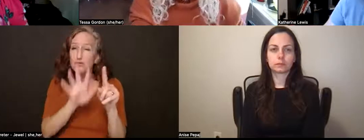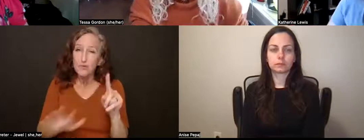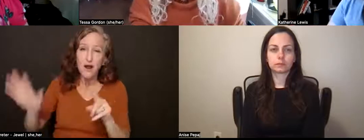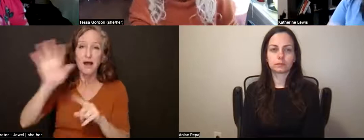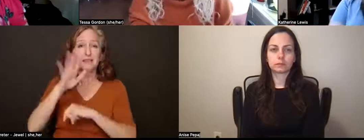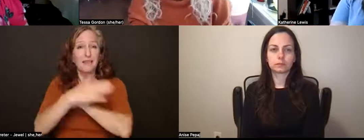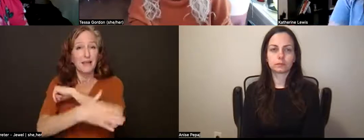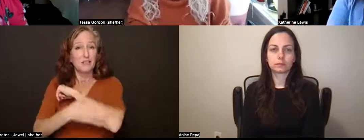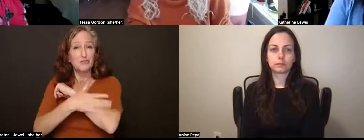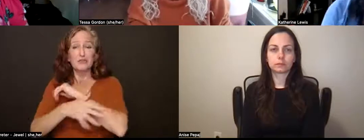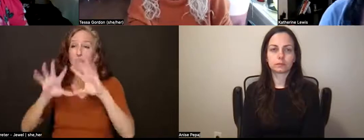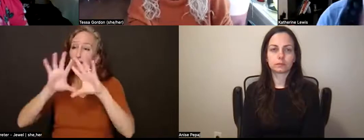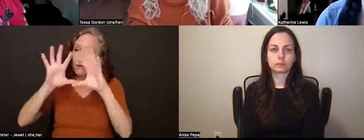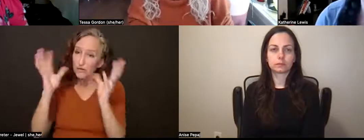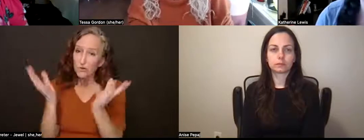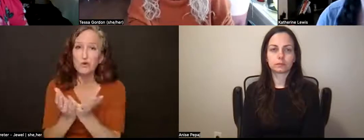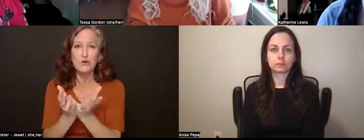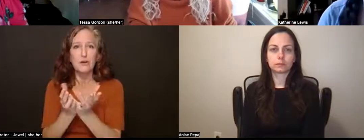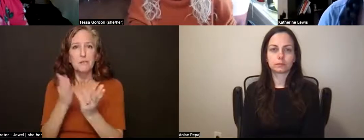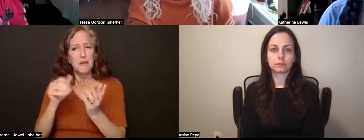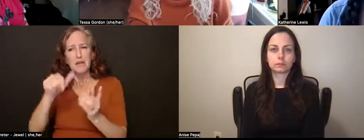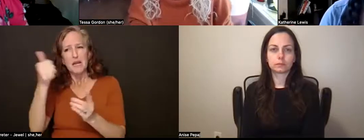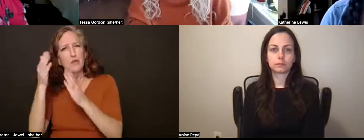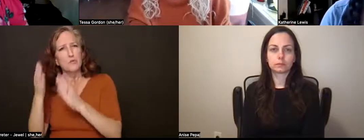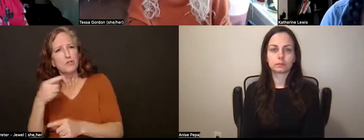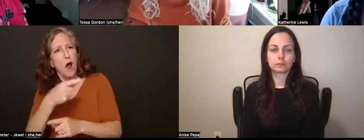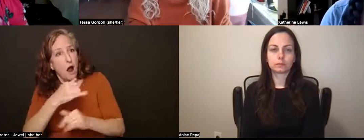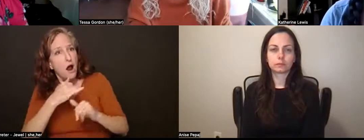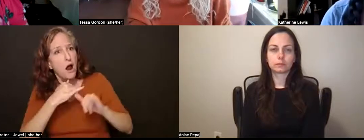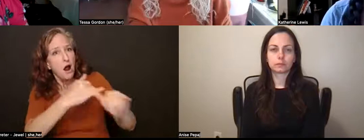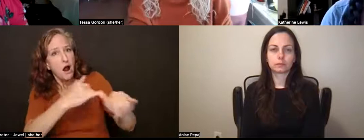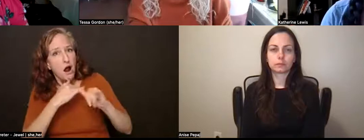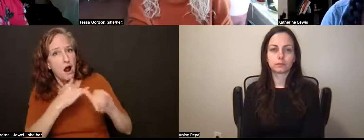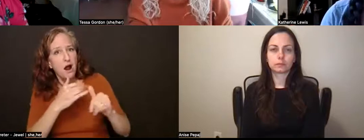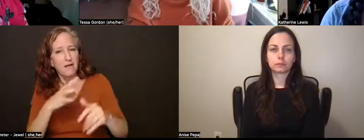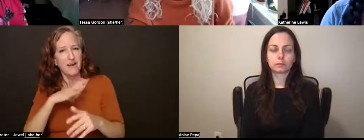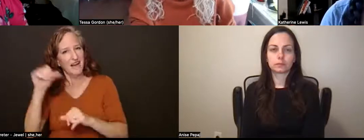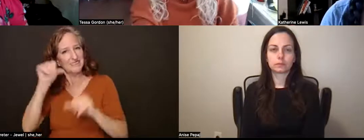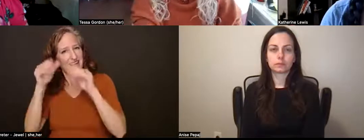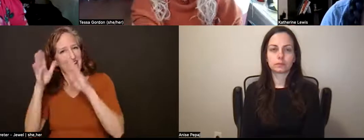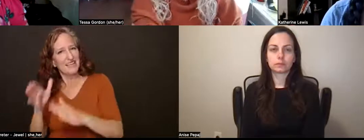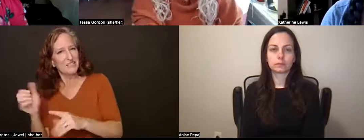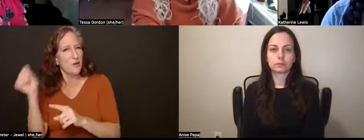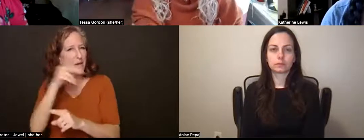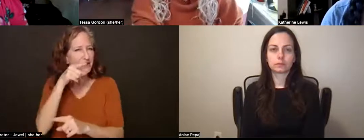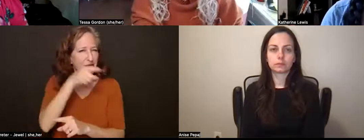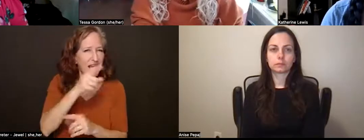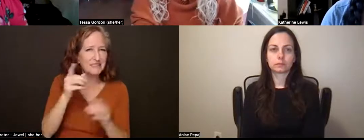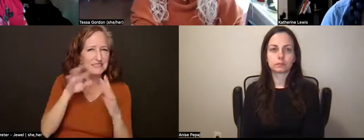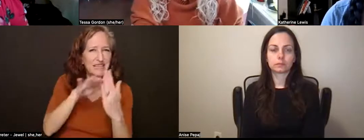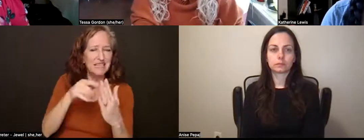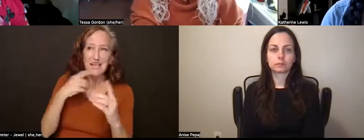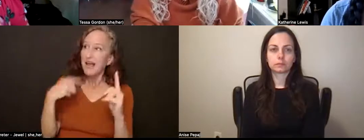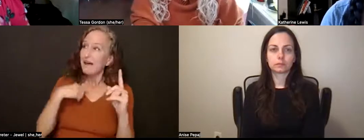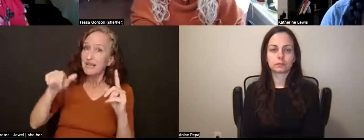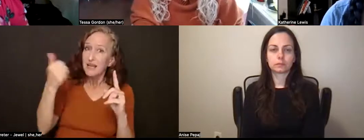same implication happening, guess what? Scientists can now go back to that study and say, oh, there's one other person there that